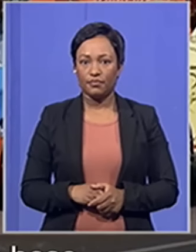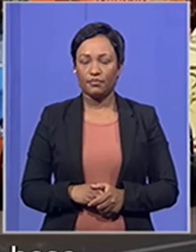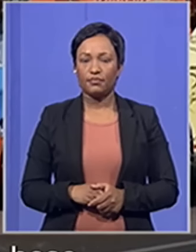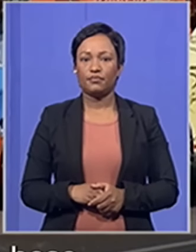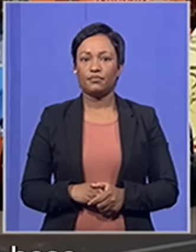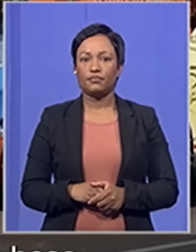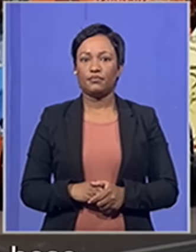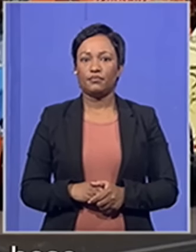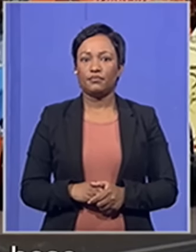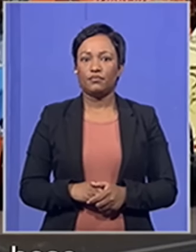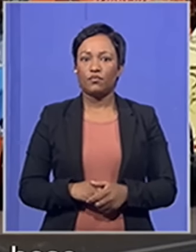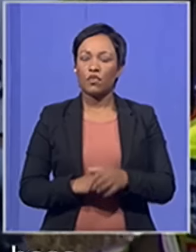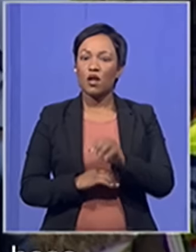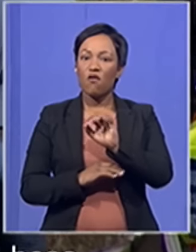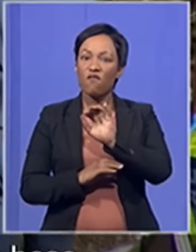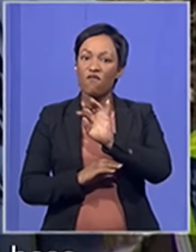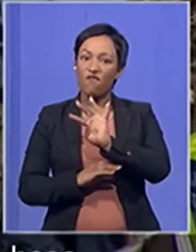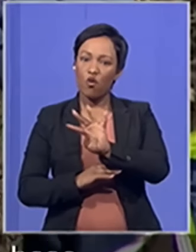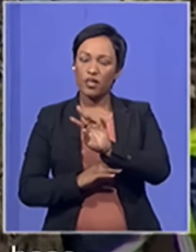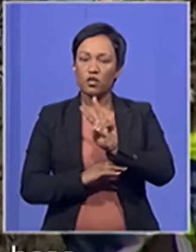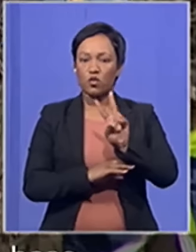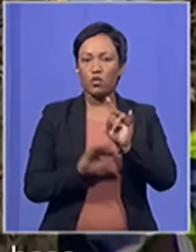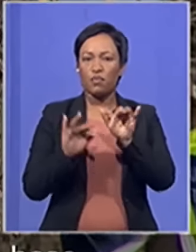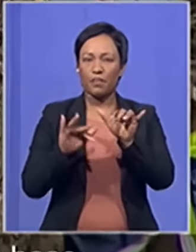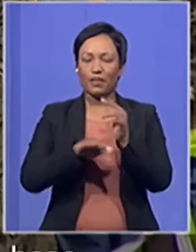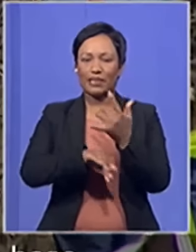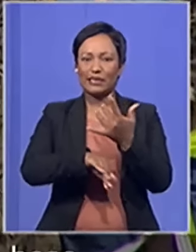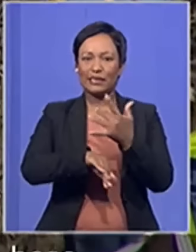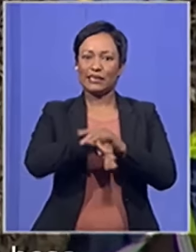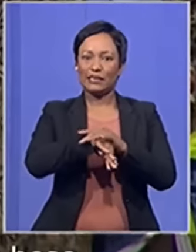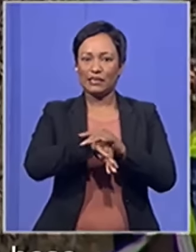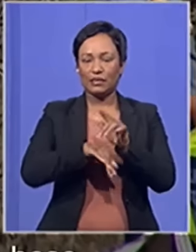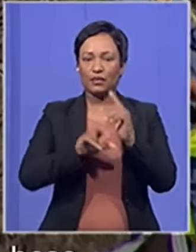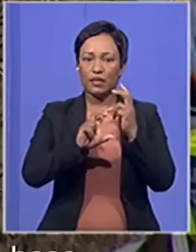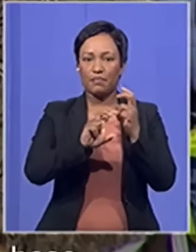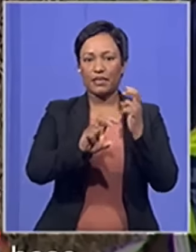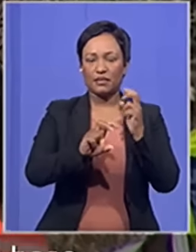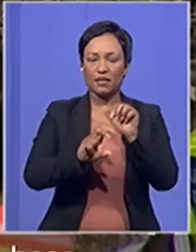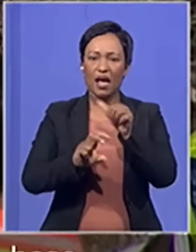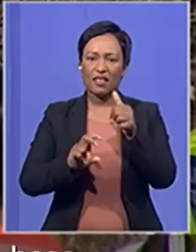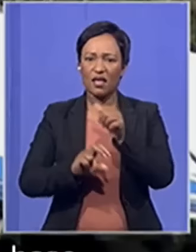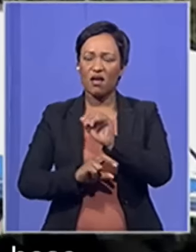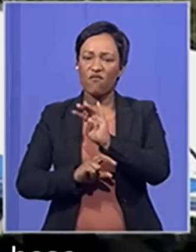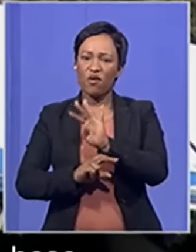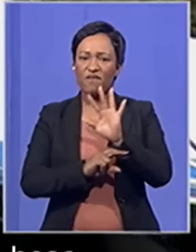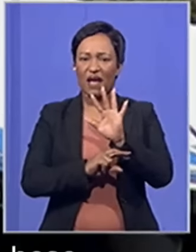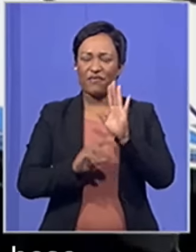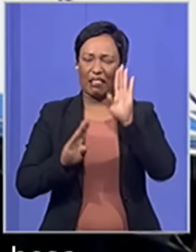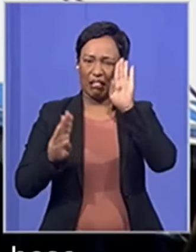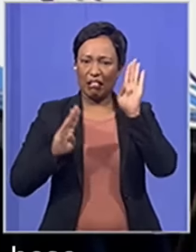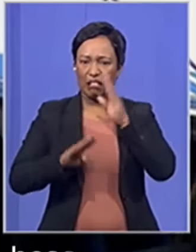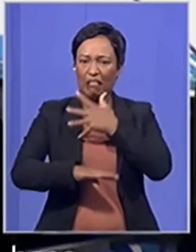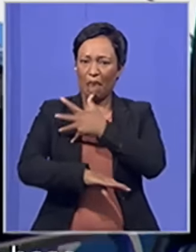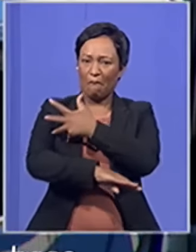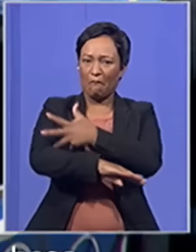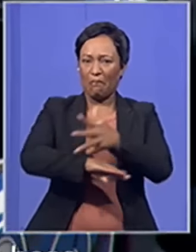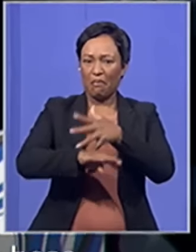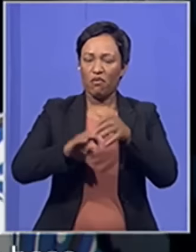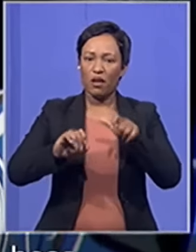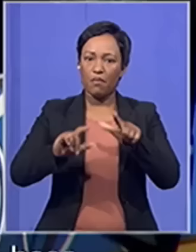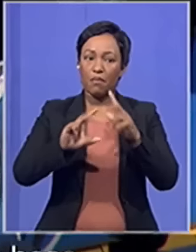Batho ba le 42 ba tlhokafetse mo kotsing ya bese le go gobala batho ba le 45 mo kotsing ya bese kwa